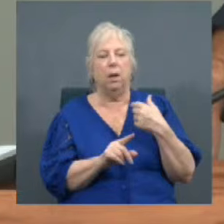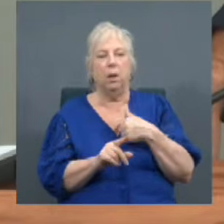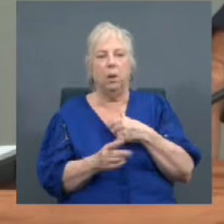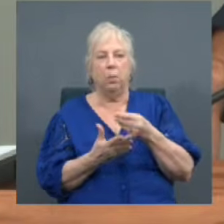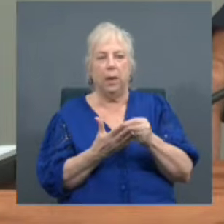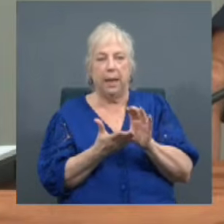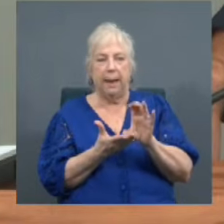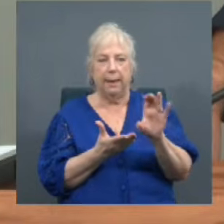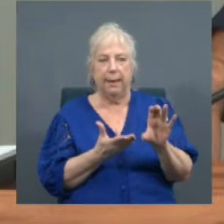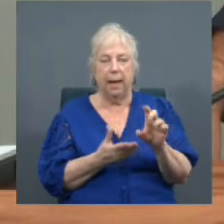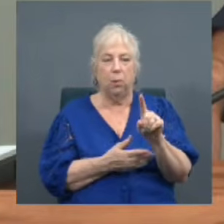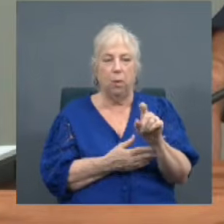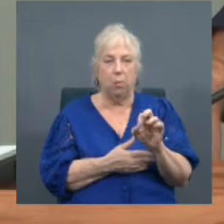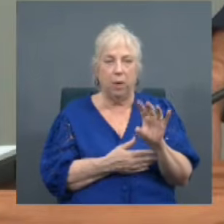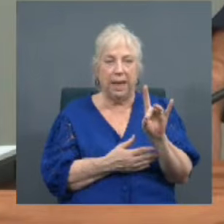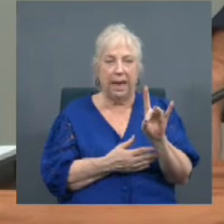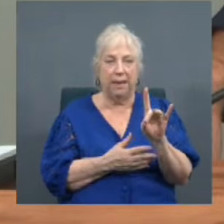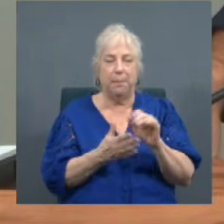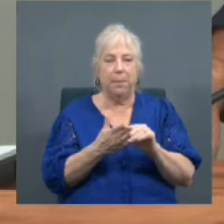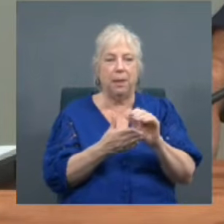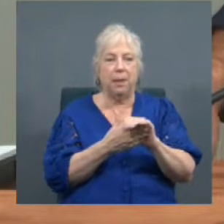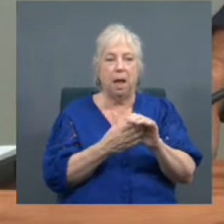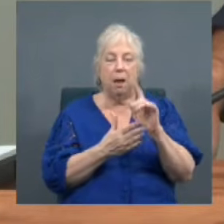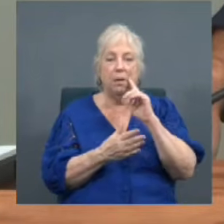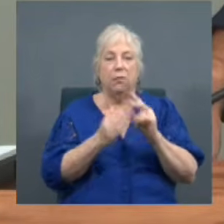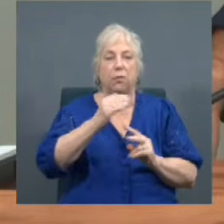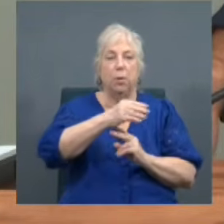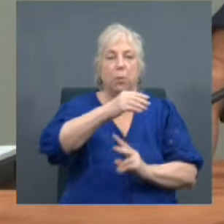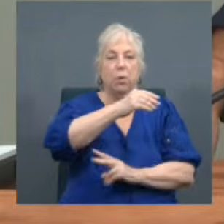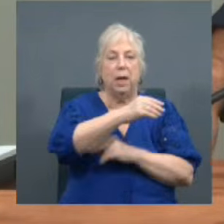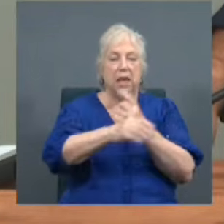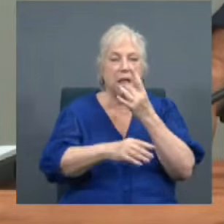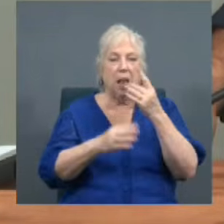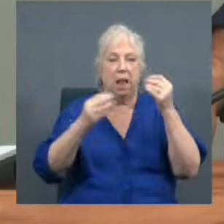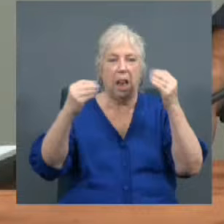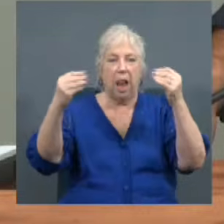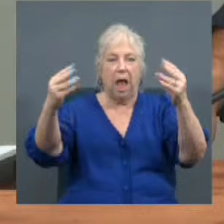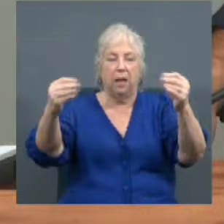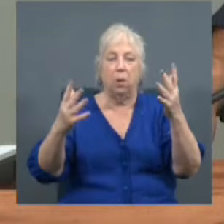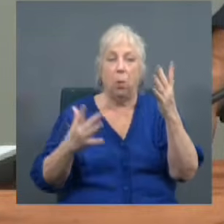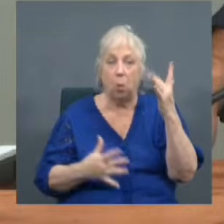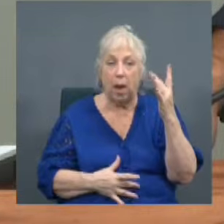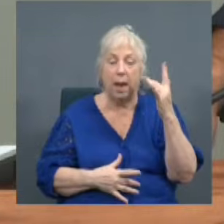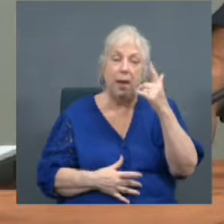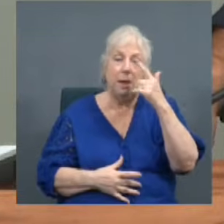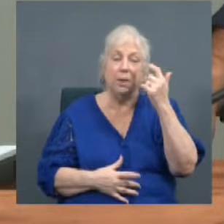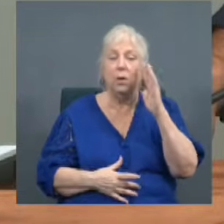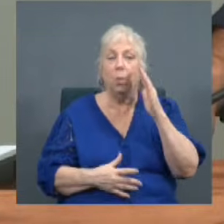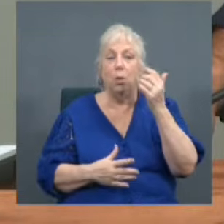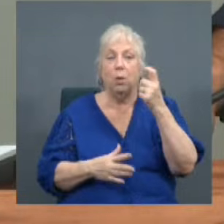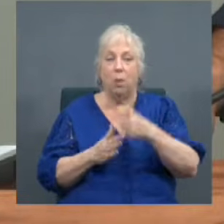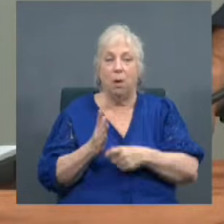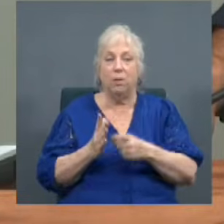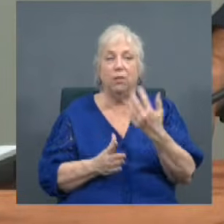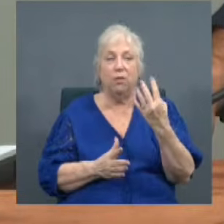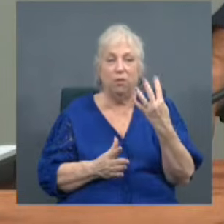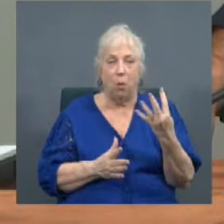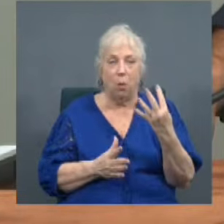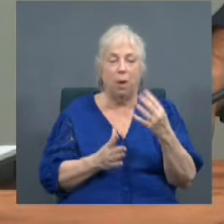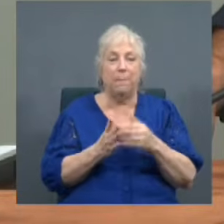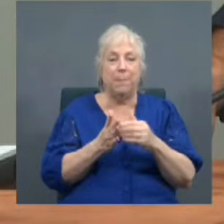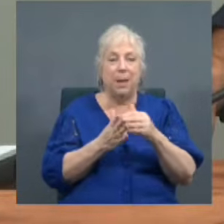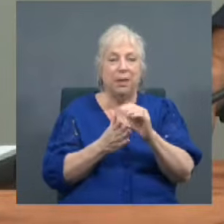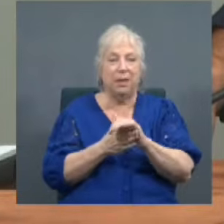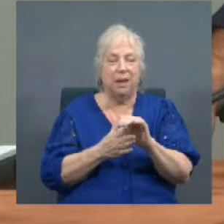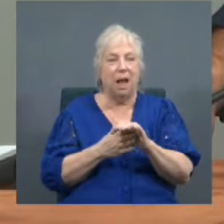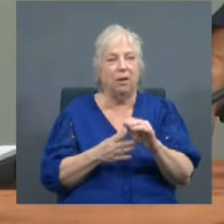allocated and funded $1.8 million for bridge lights. Why? Because it's going to cost $4 million to maintain the